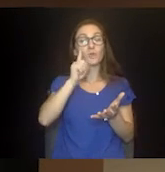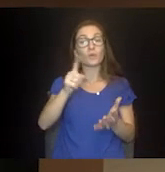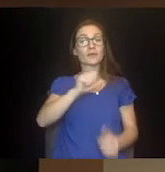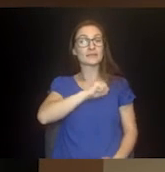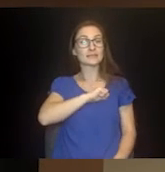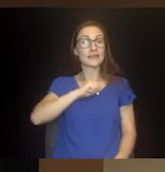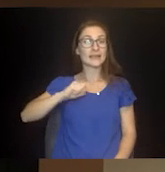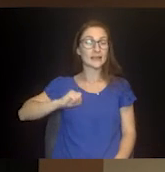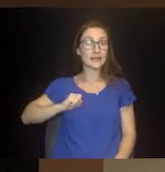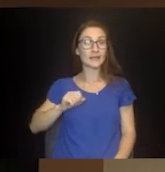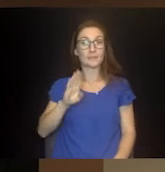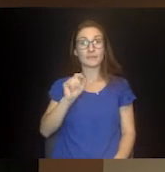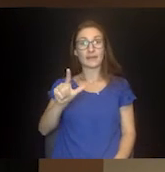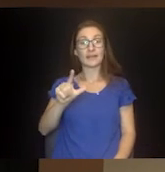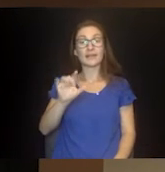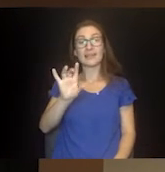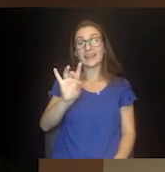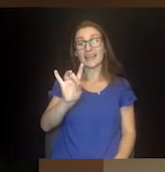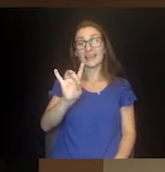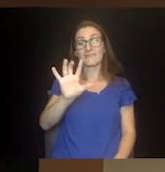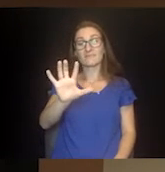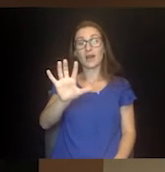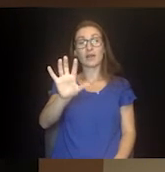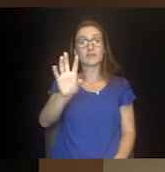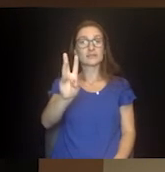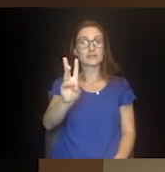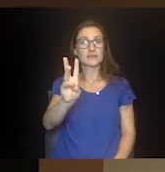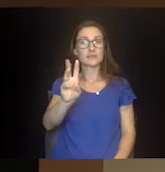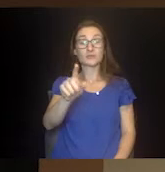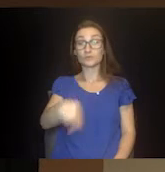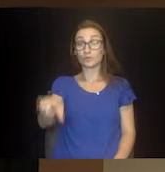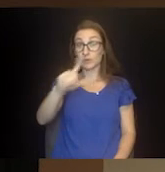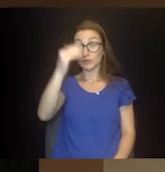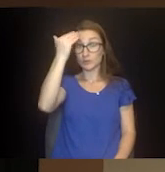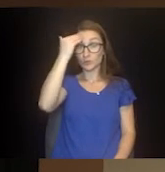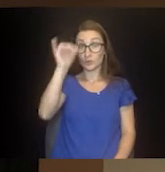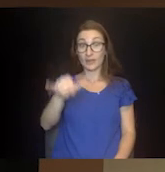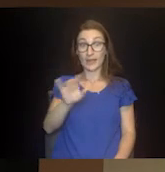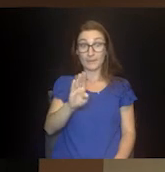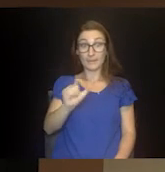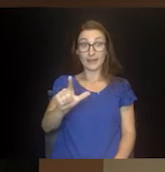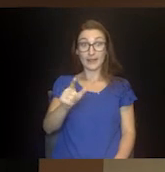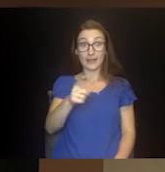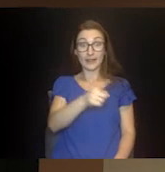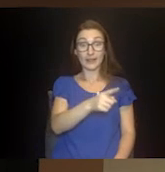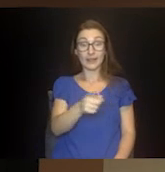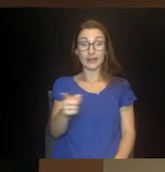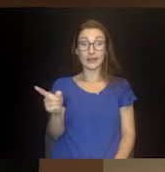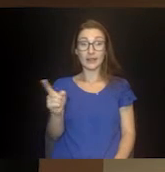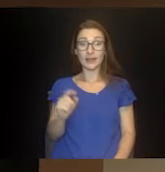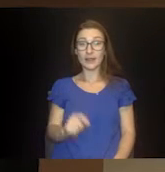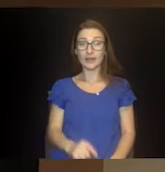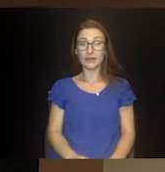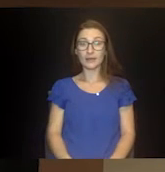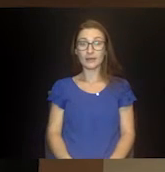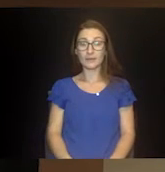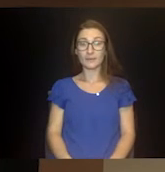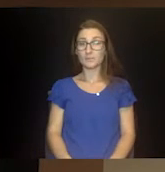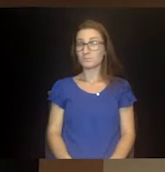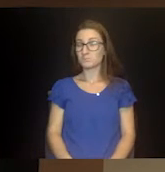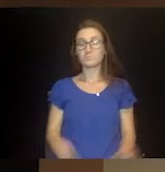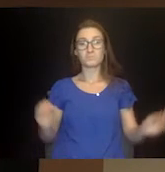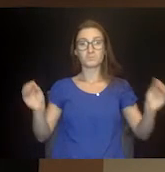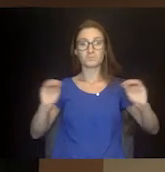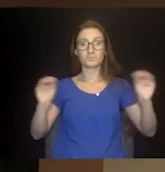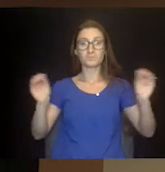pushed was the initiative of the Senate Bill 856. Now, how many of you guys know what that is or have heard about